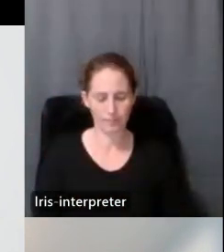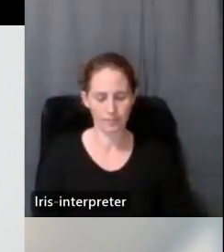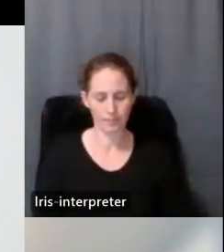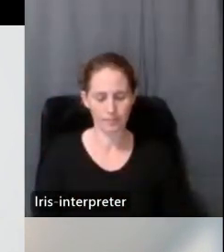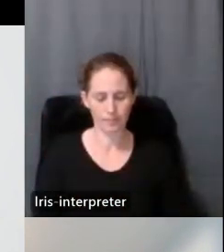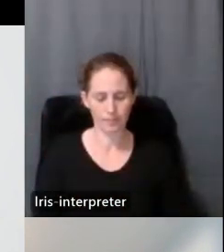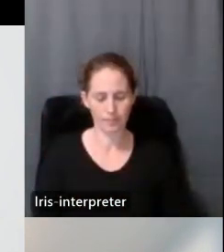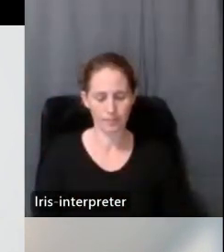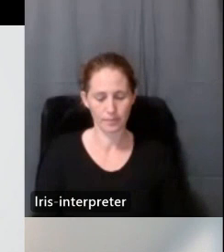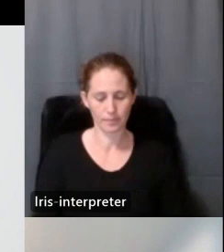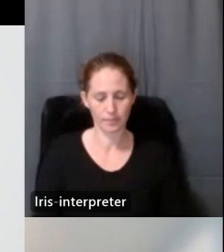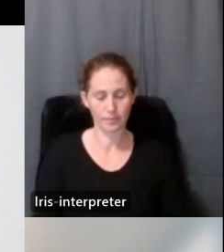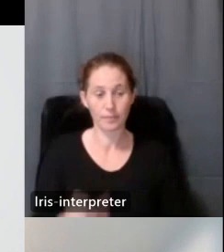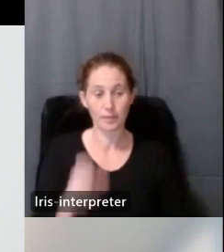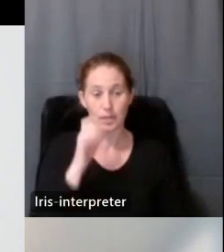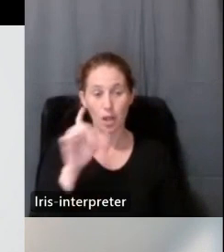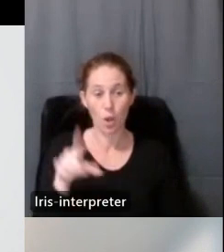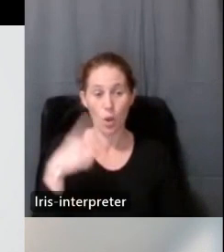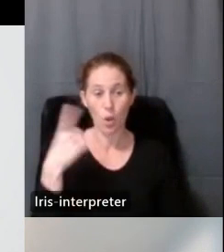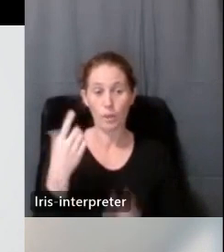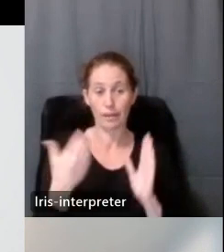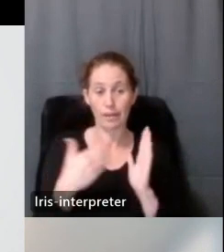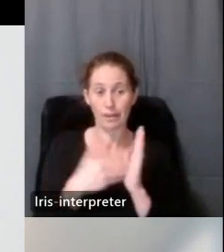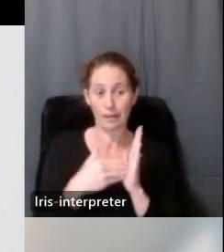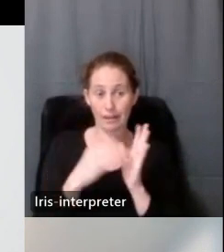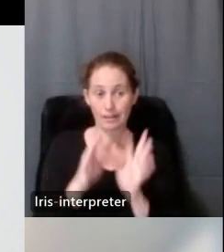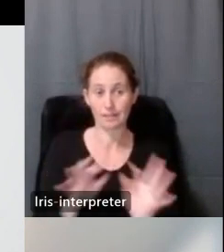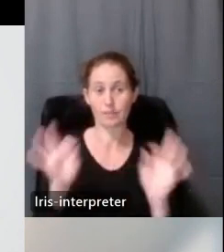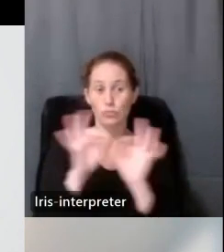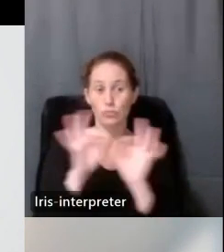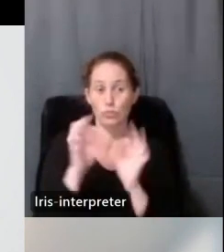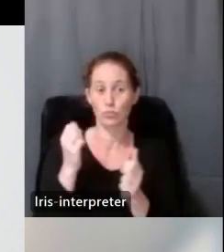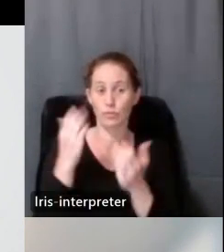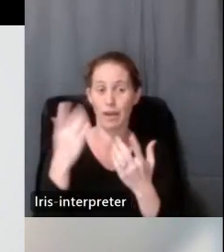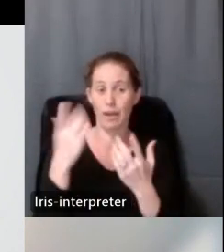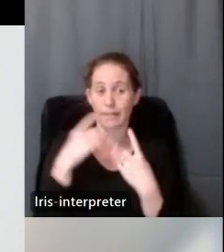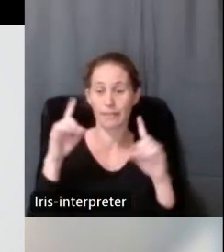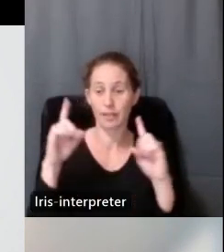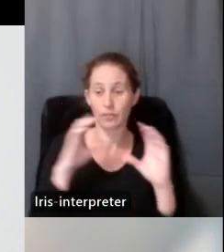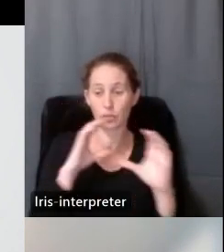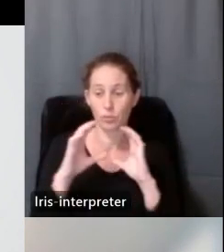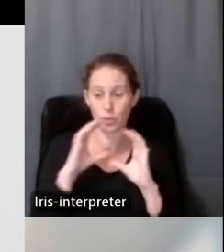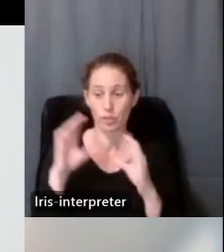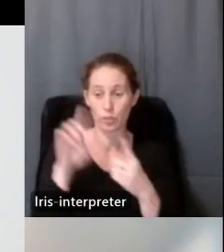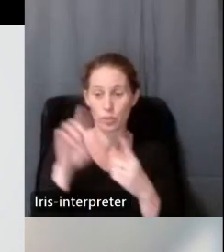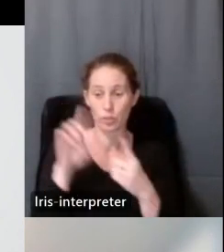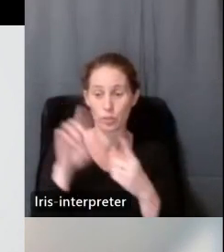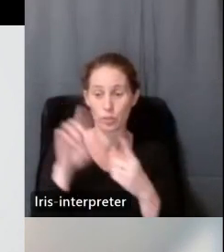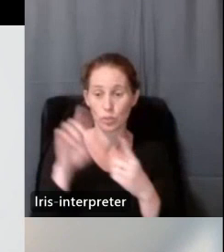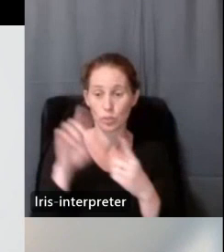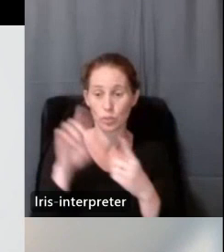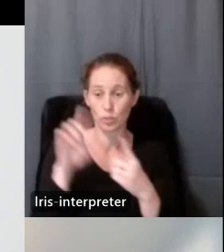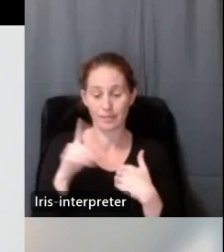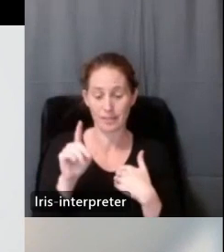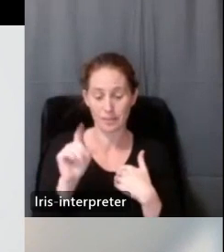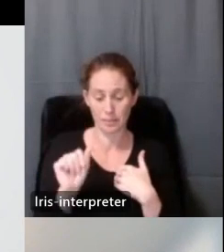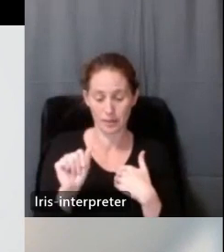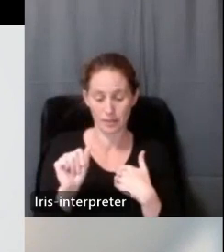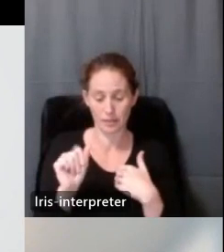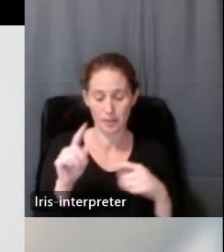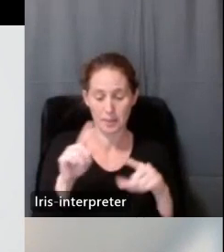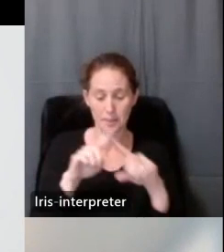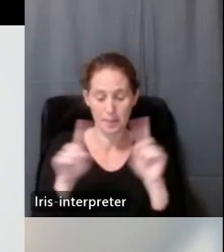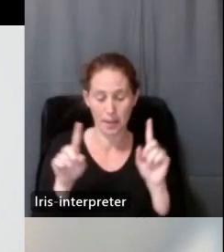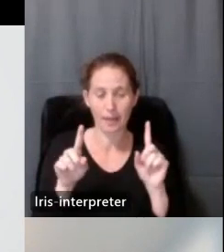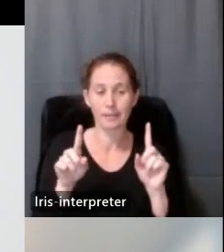So not only, again, is it critical to provide effective communication to people with disabilities, but